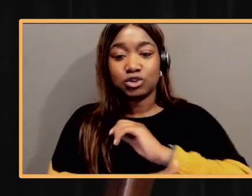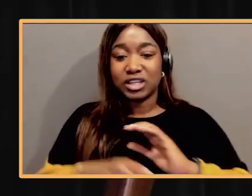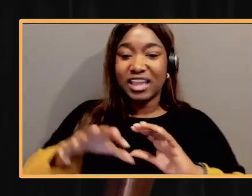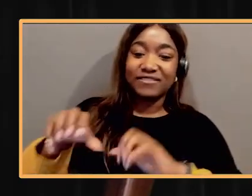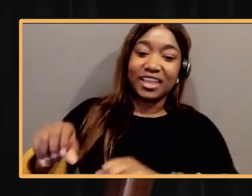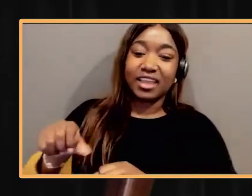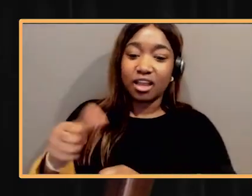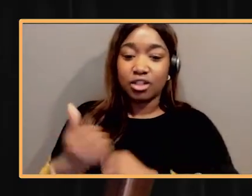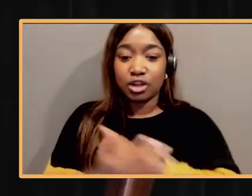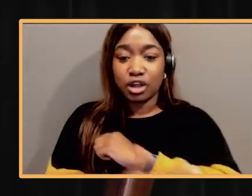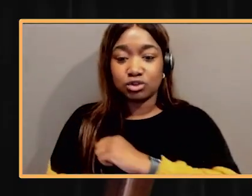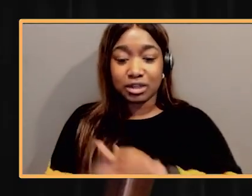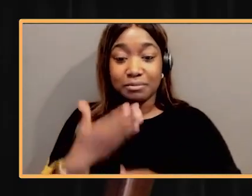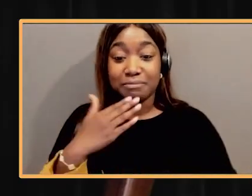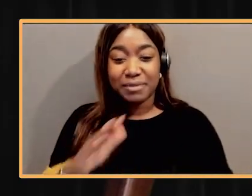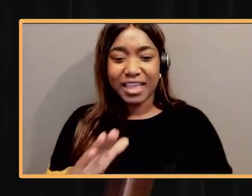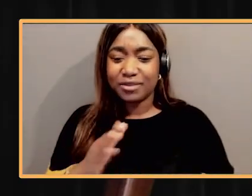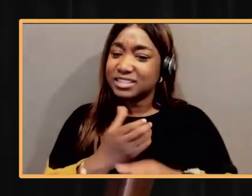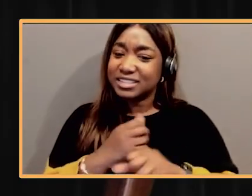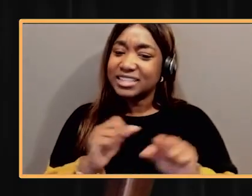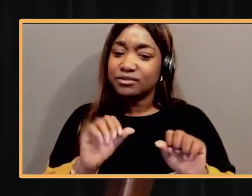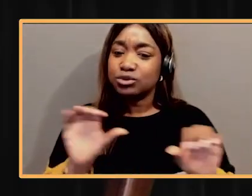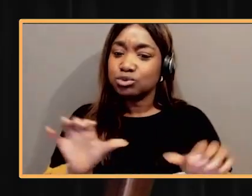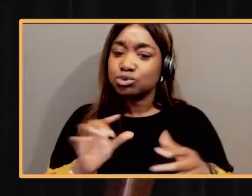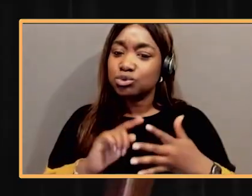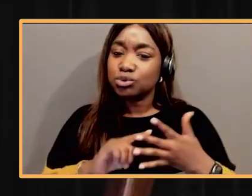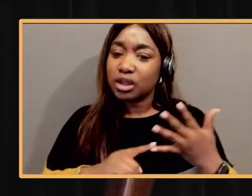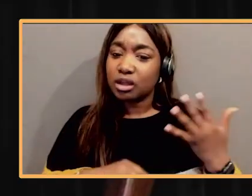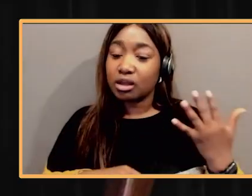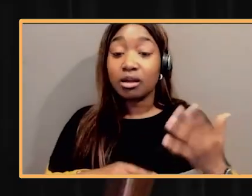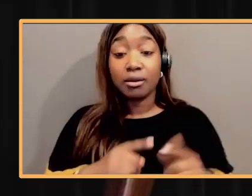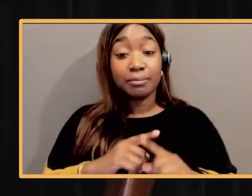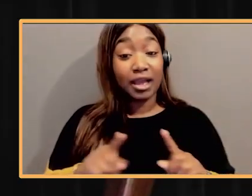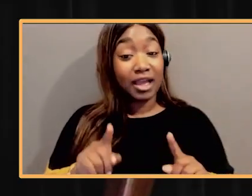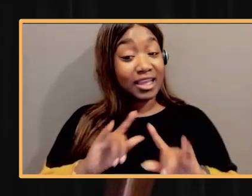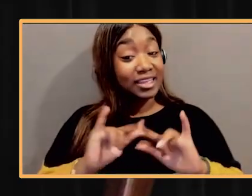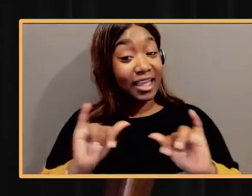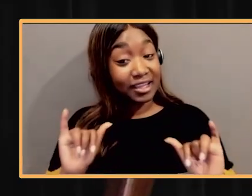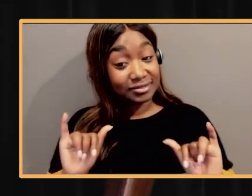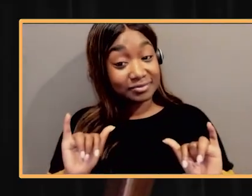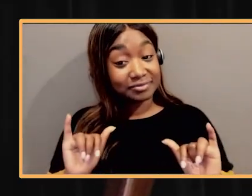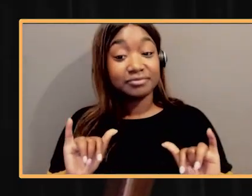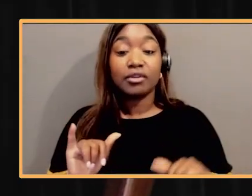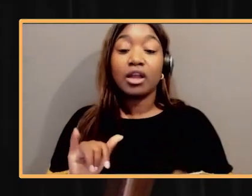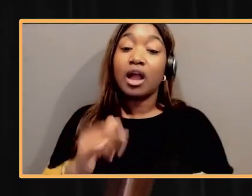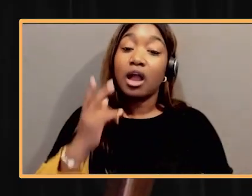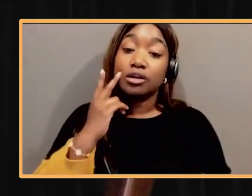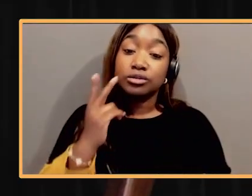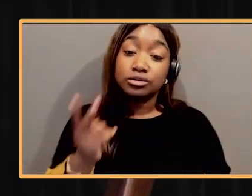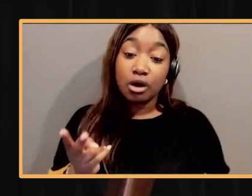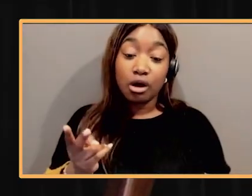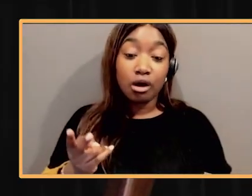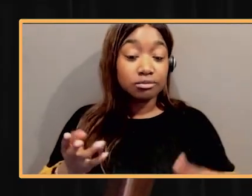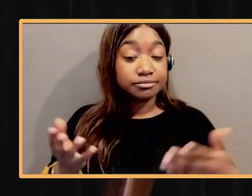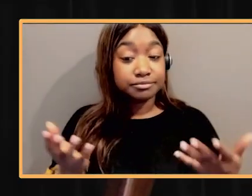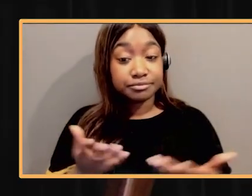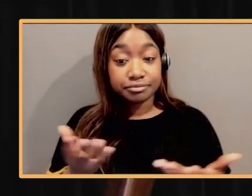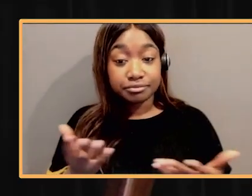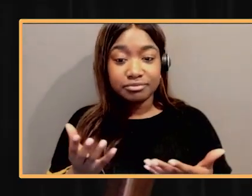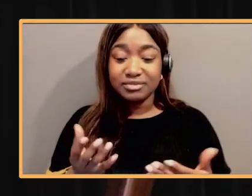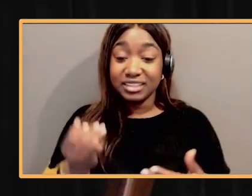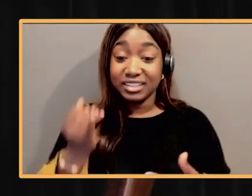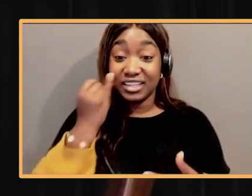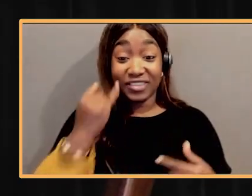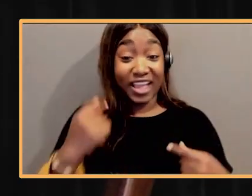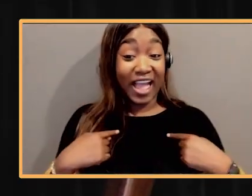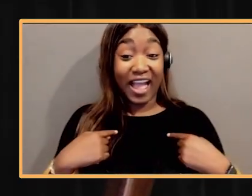bad thing. It was safe to do that. And yet, what I saw was, as long as I